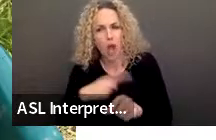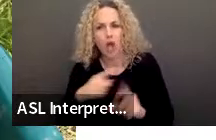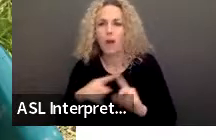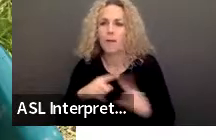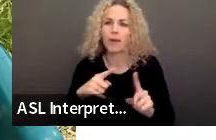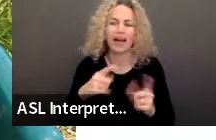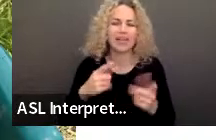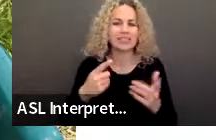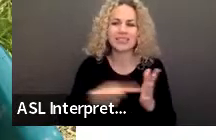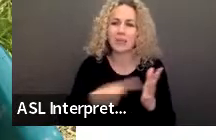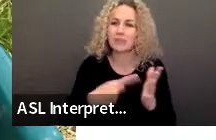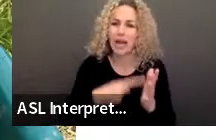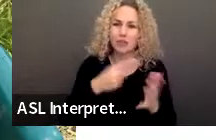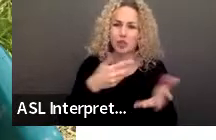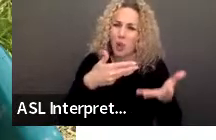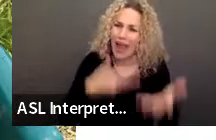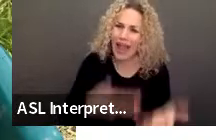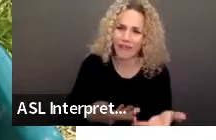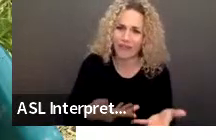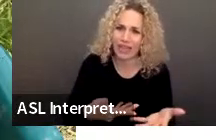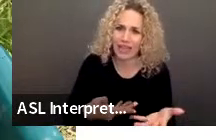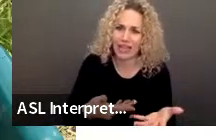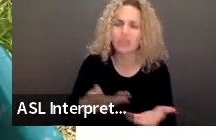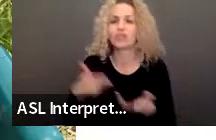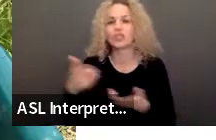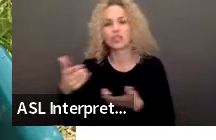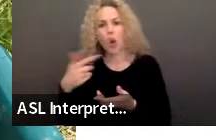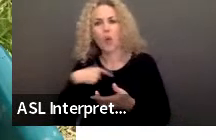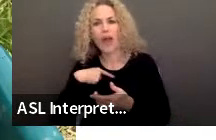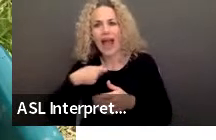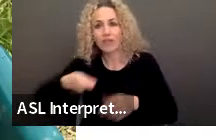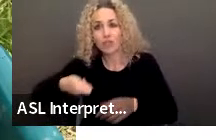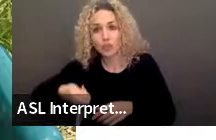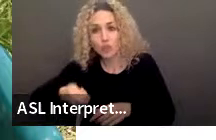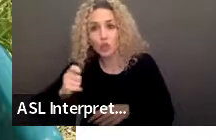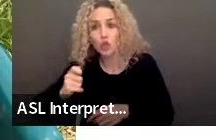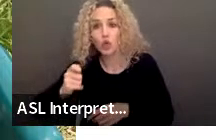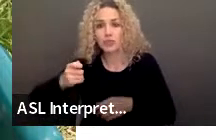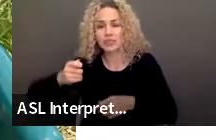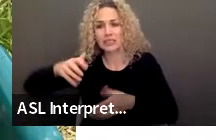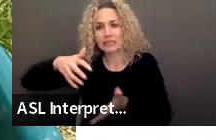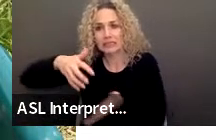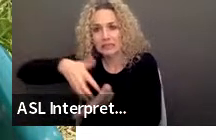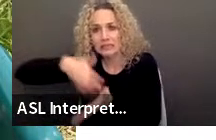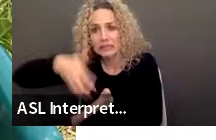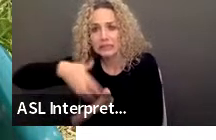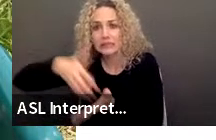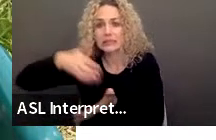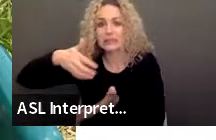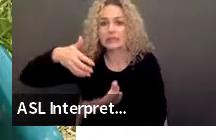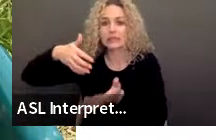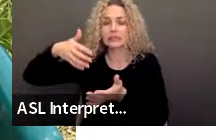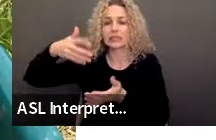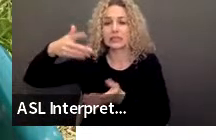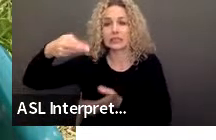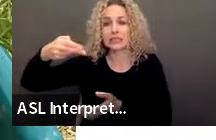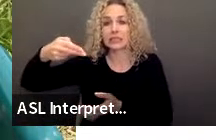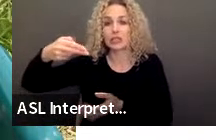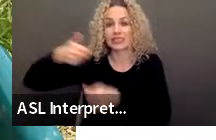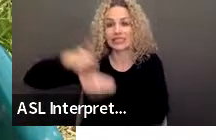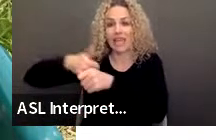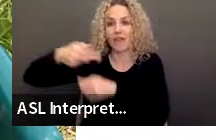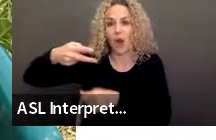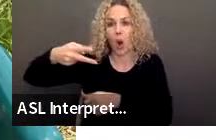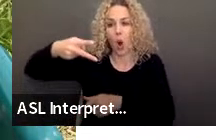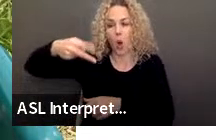a feasible option. And so we have cultivators, scoops, trowels, self-opening scissors that can be used